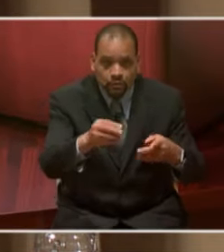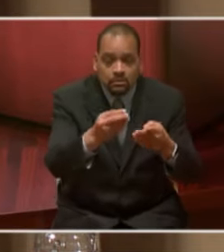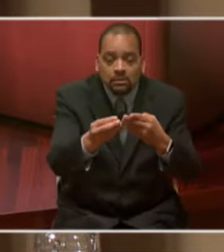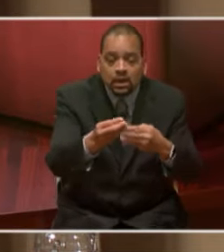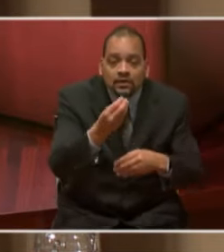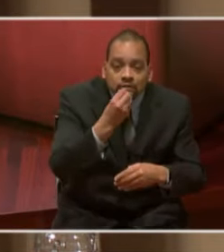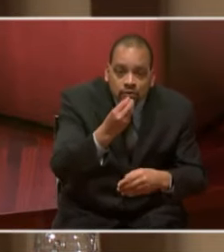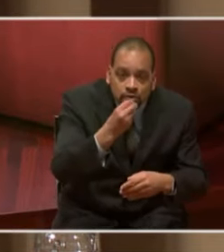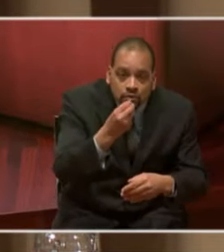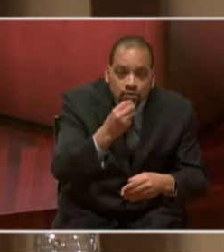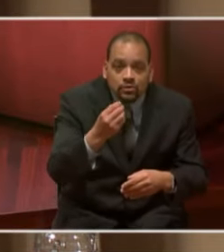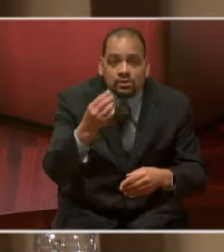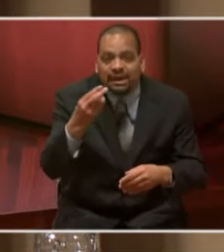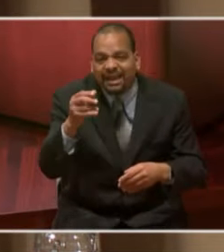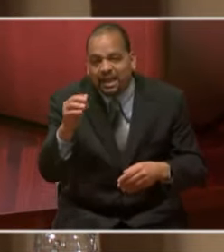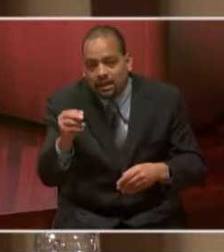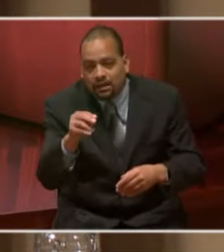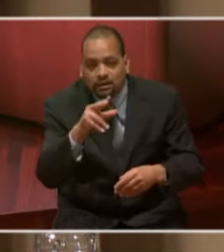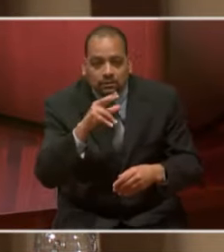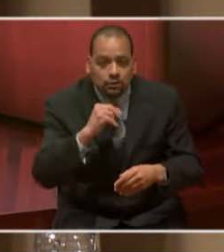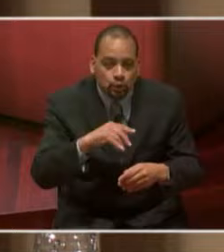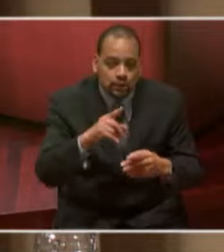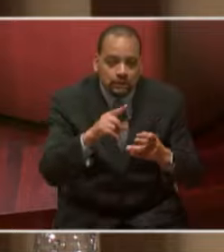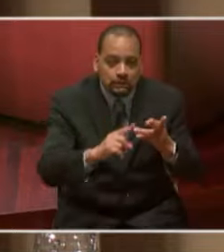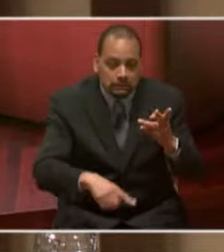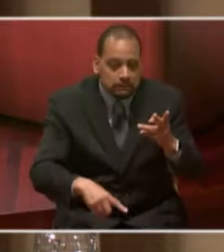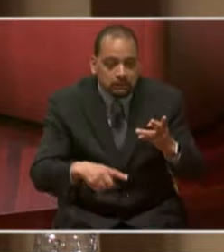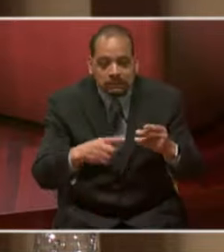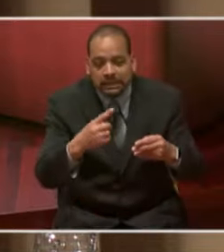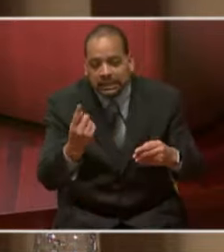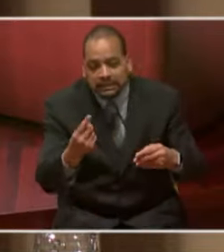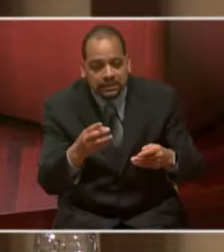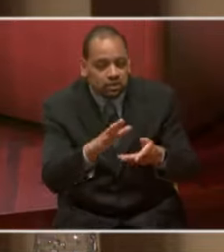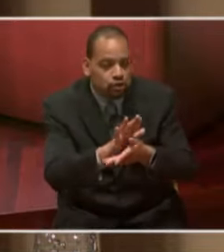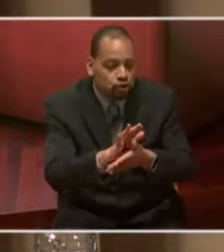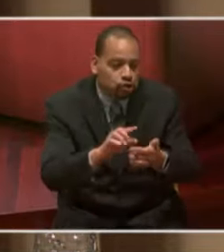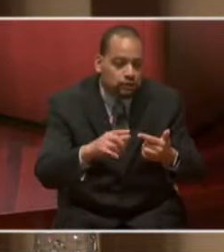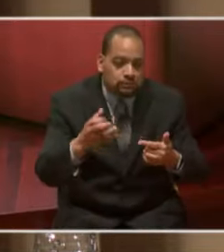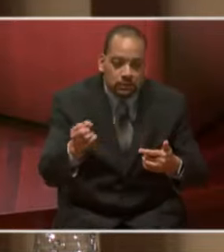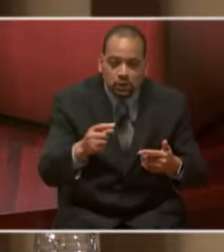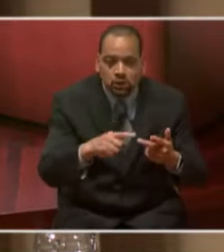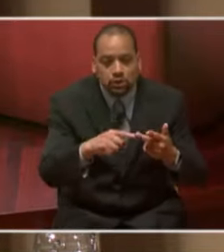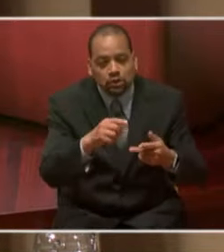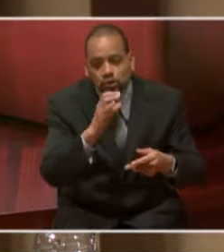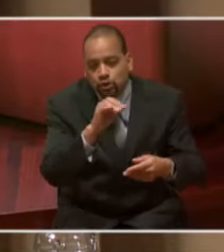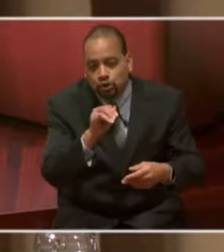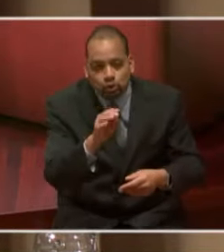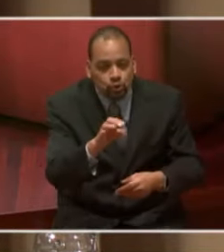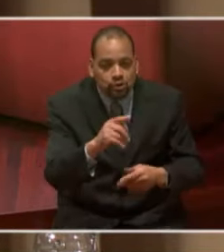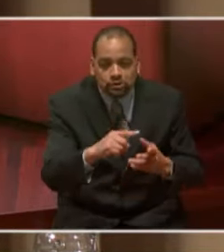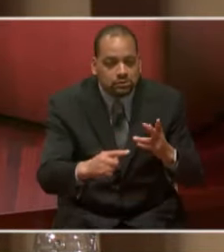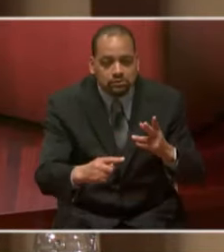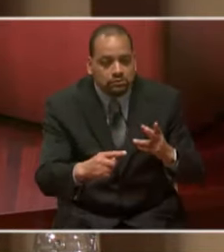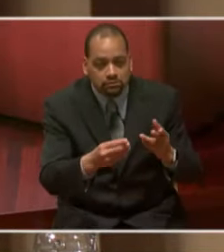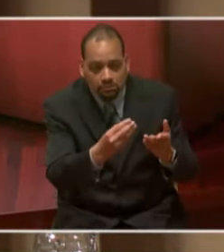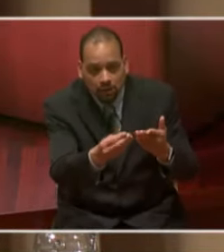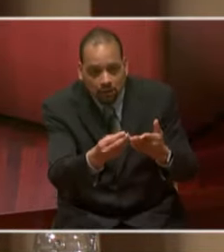thought it was very dangerous for us to be in Birmingham. At one point he said, let me speak to Mr.